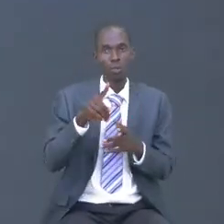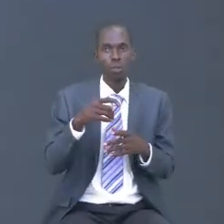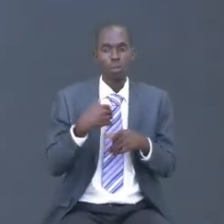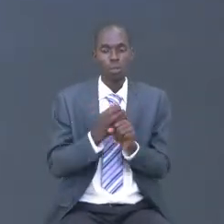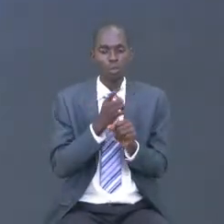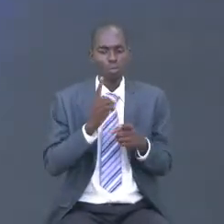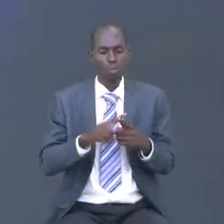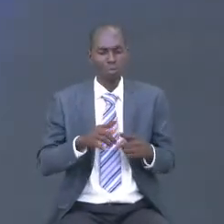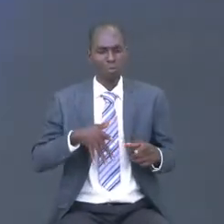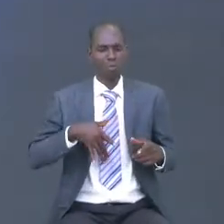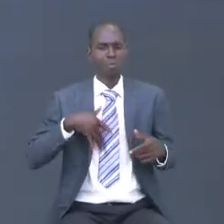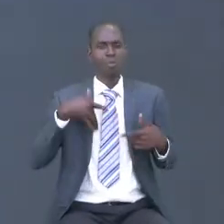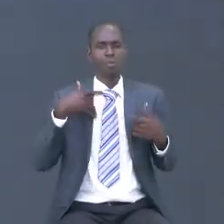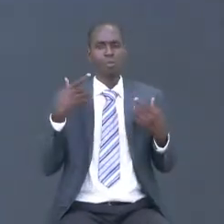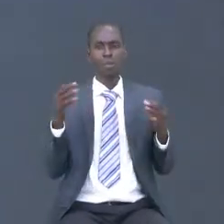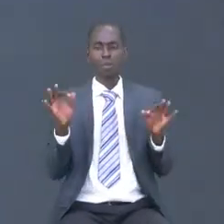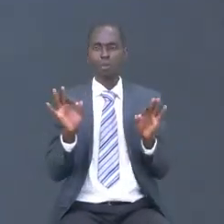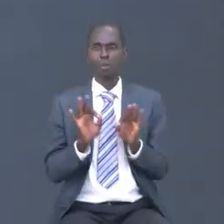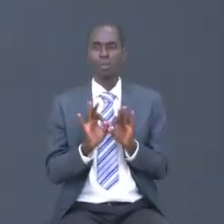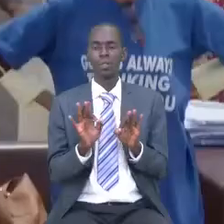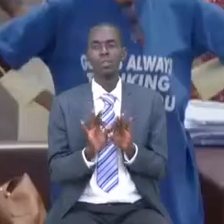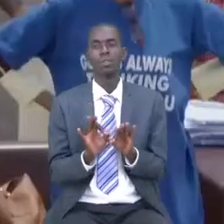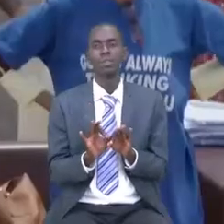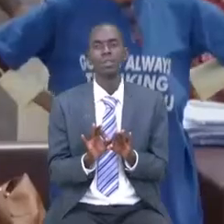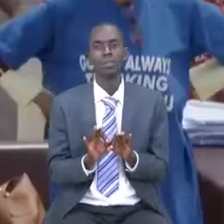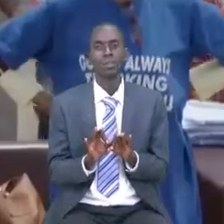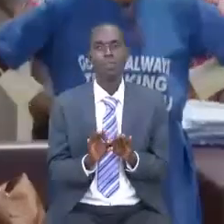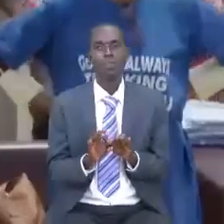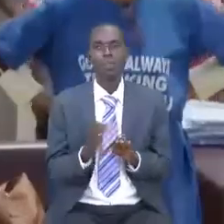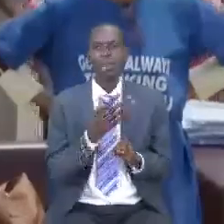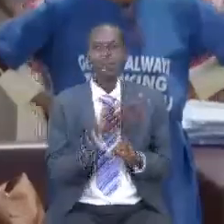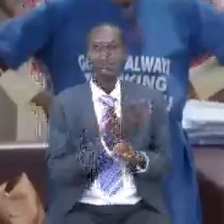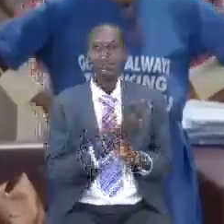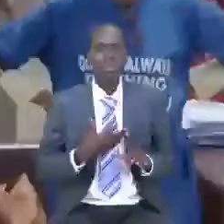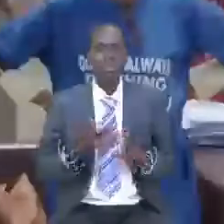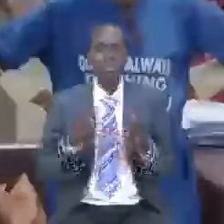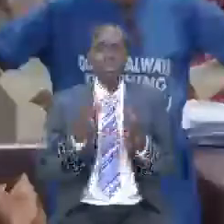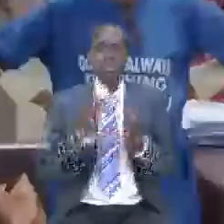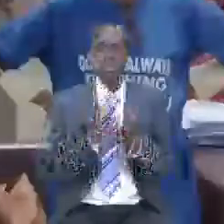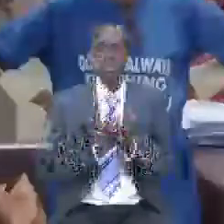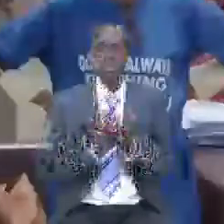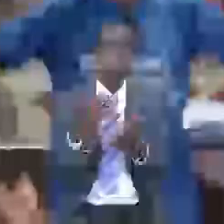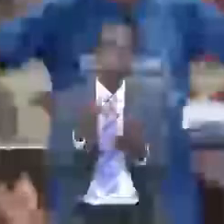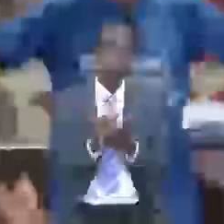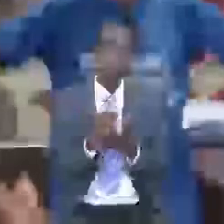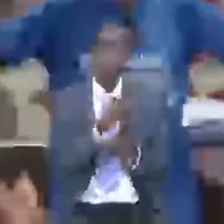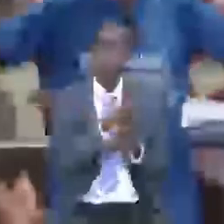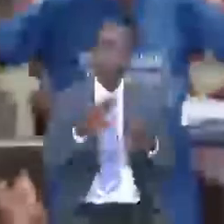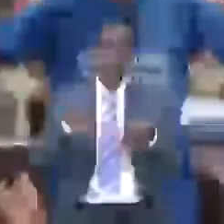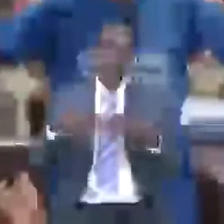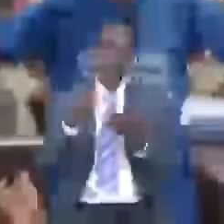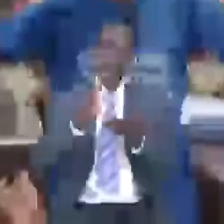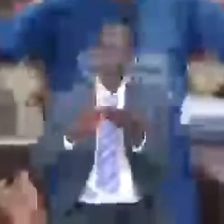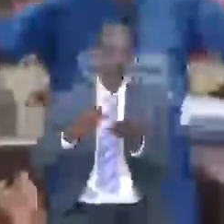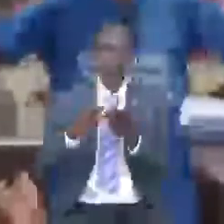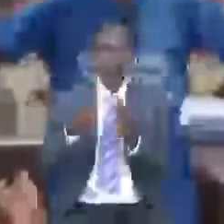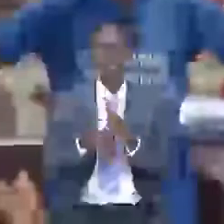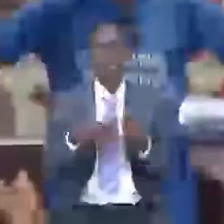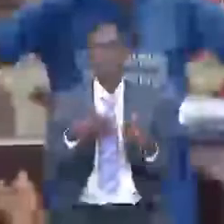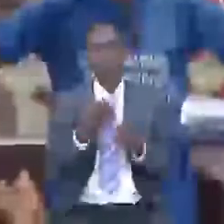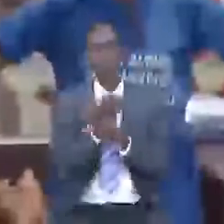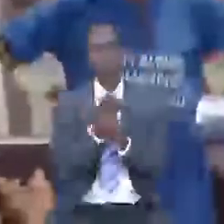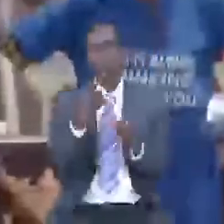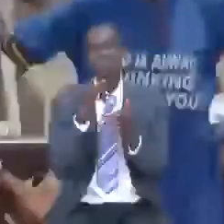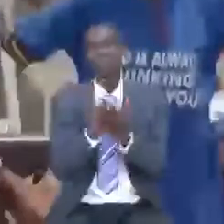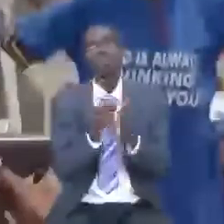you your sin and given you forgiveness and salvation. You say, Lord,